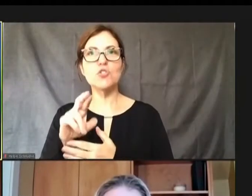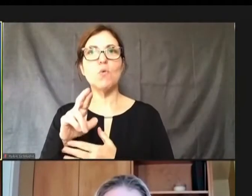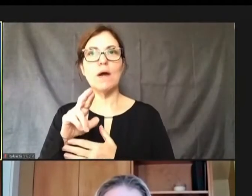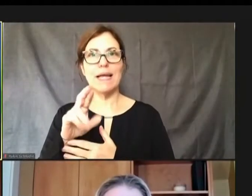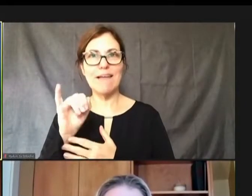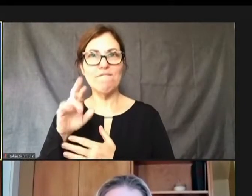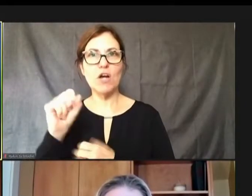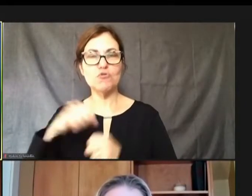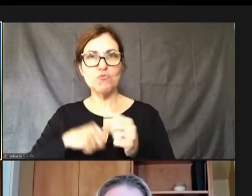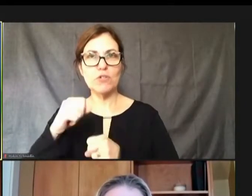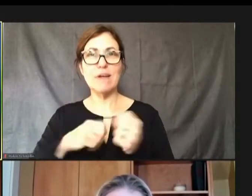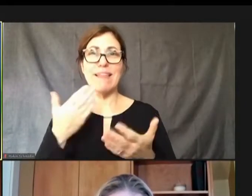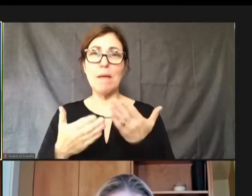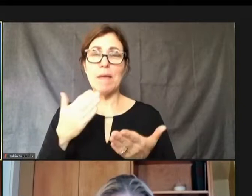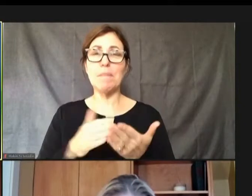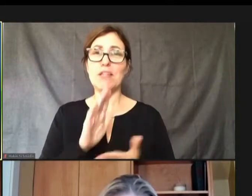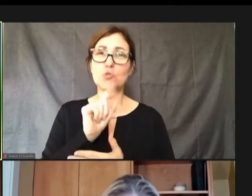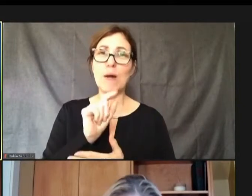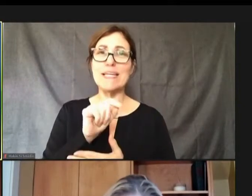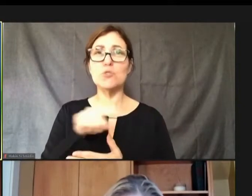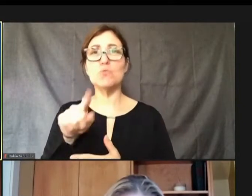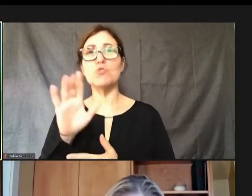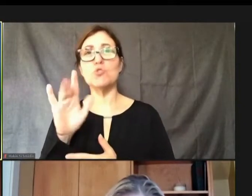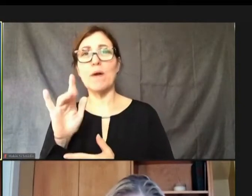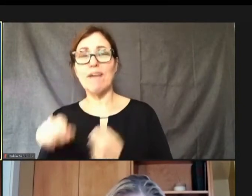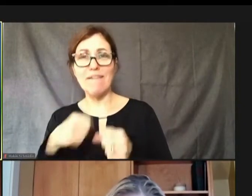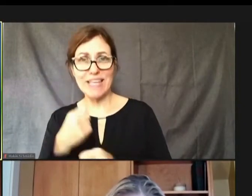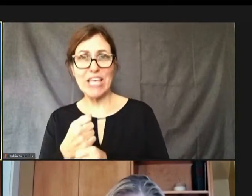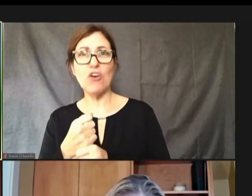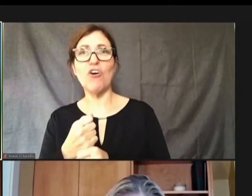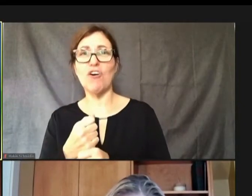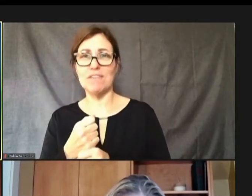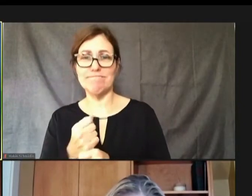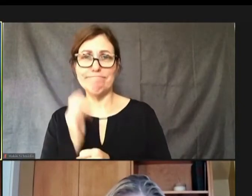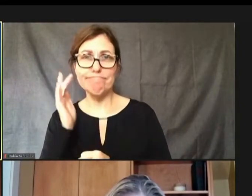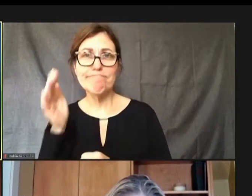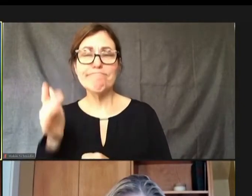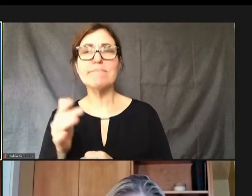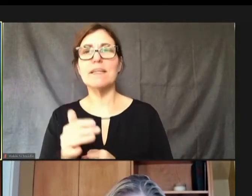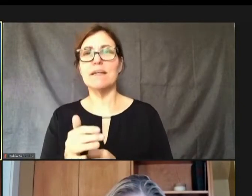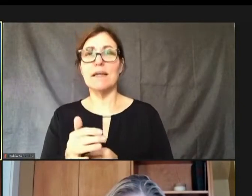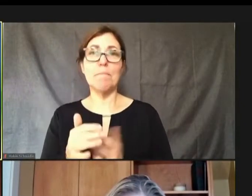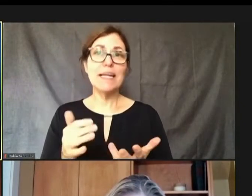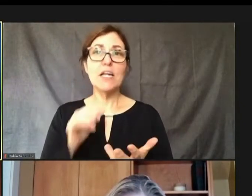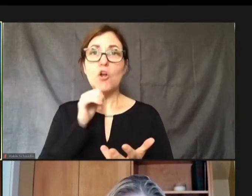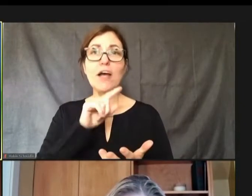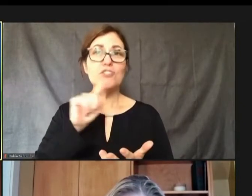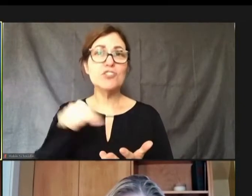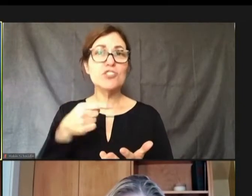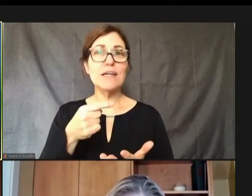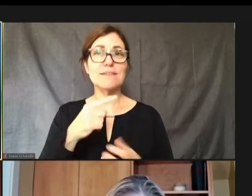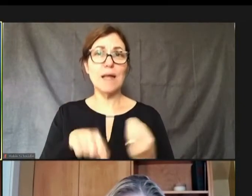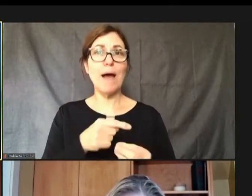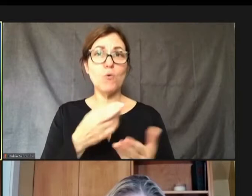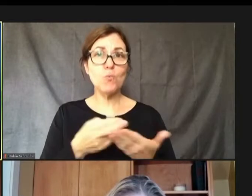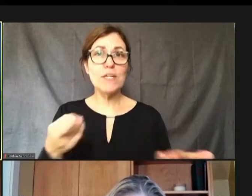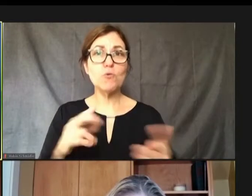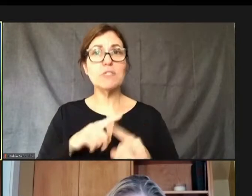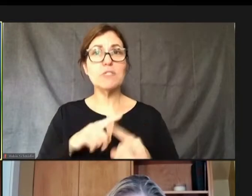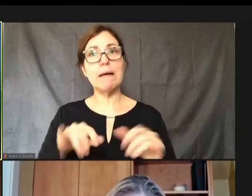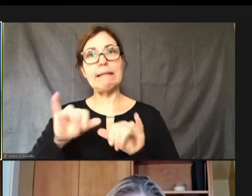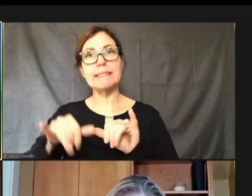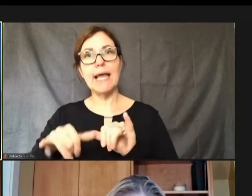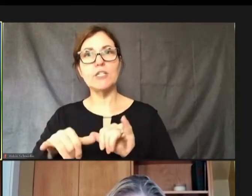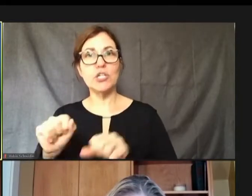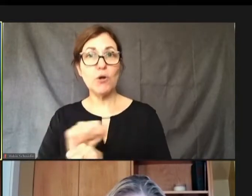year range for us to get our arms around it. And it's not necessarily just having the resources, but it's doing the engineering work.